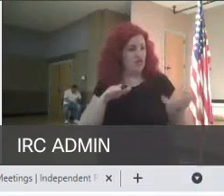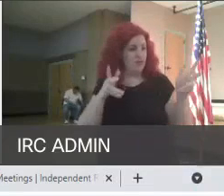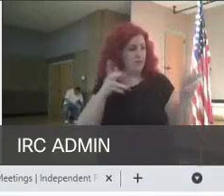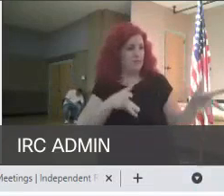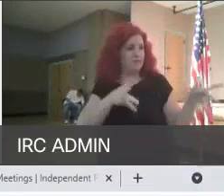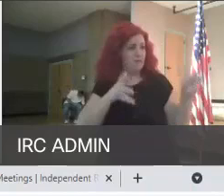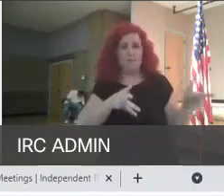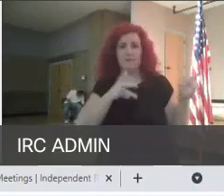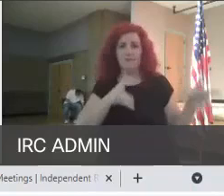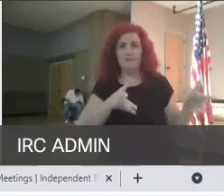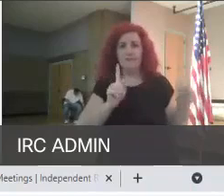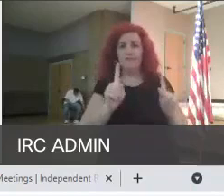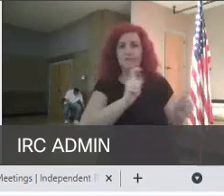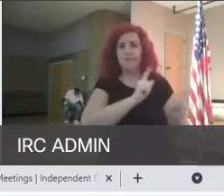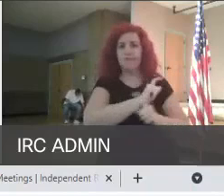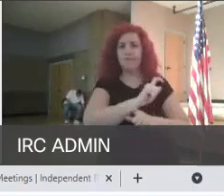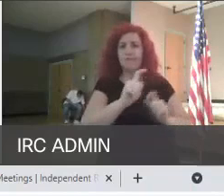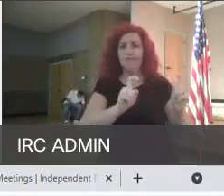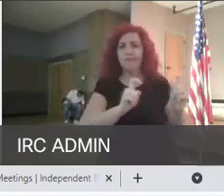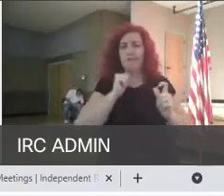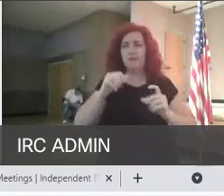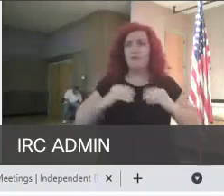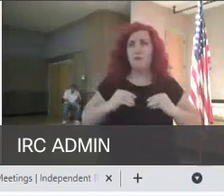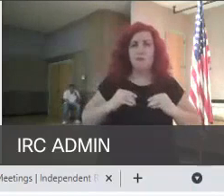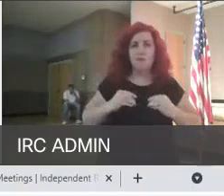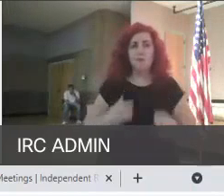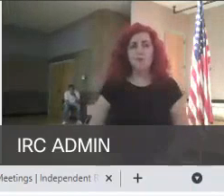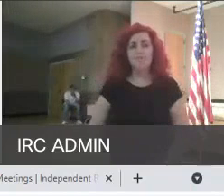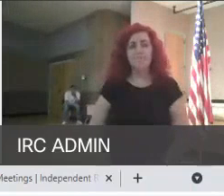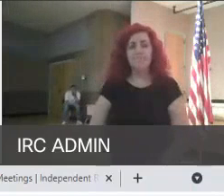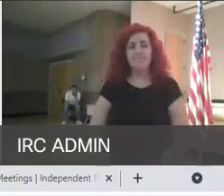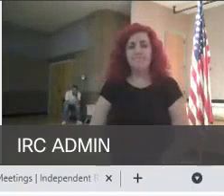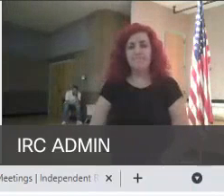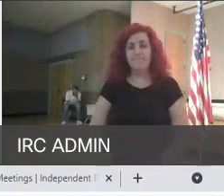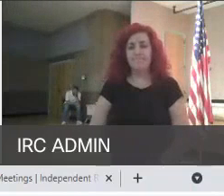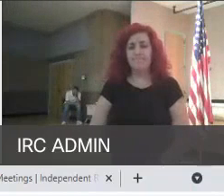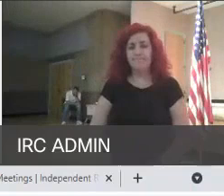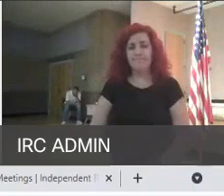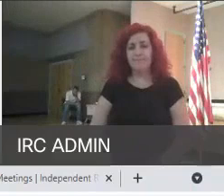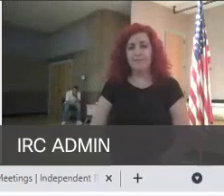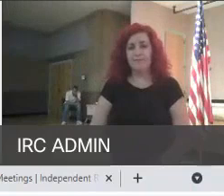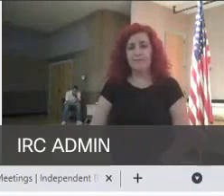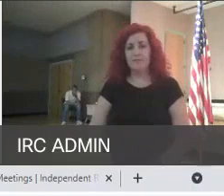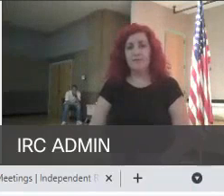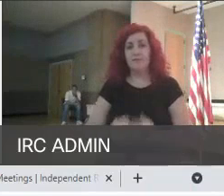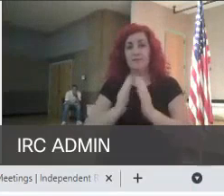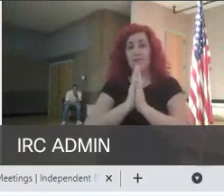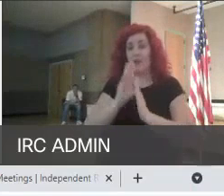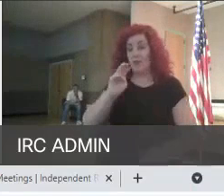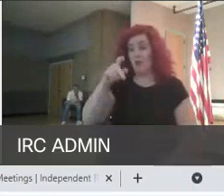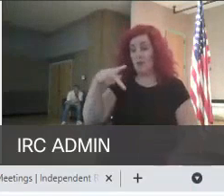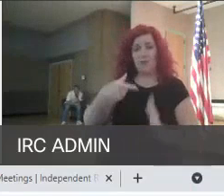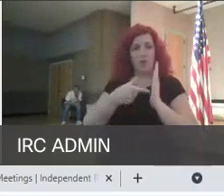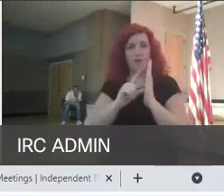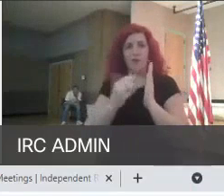there wandering around. This is not acceptable. So we are asking that we have the map reviewed and that we